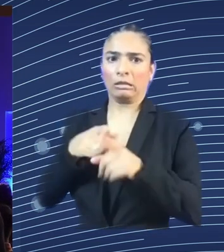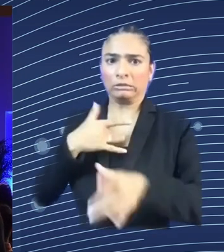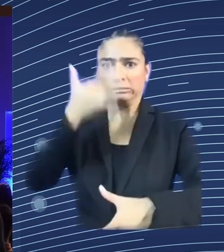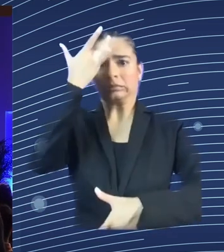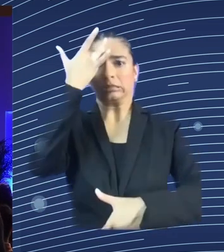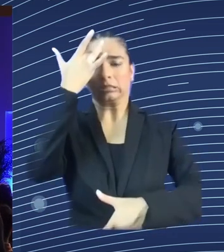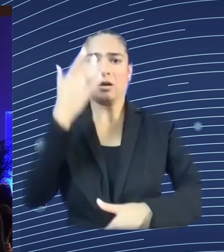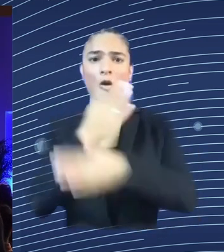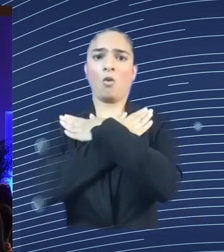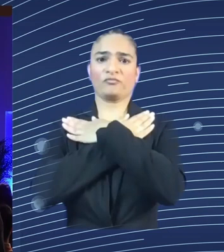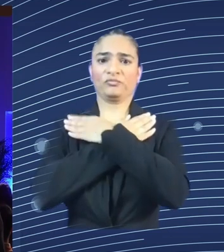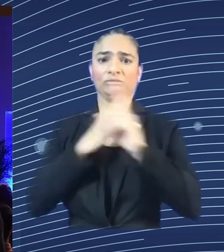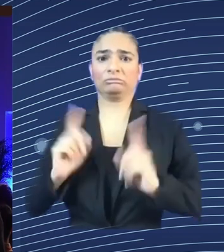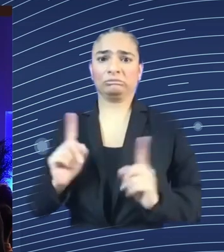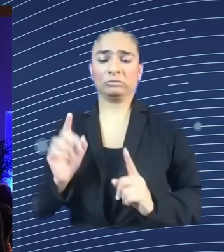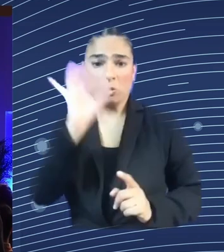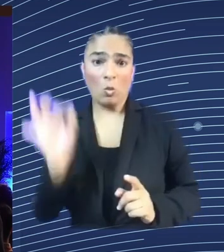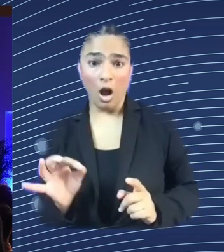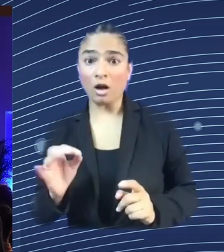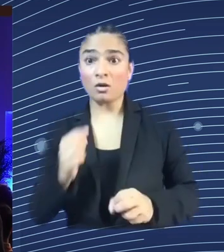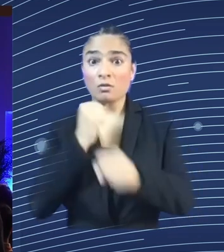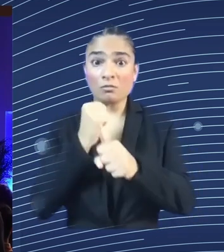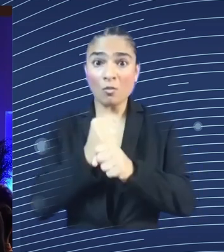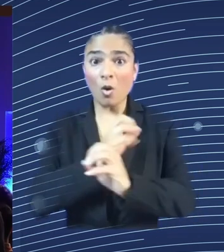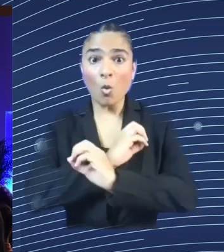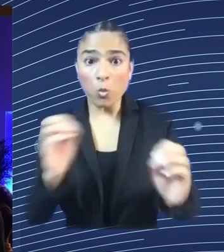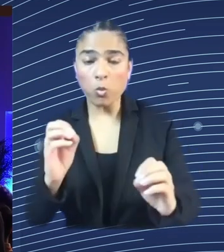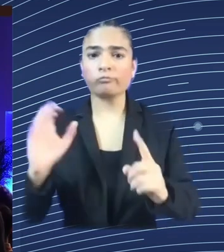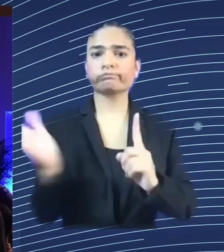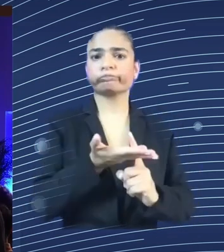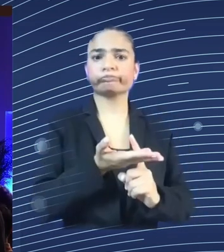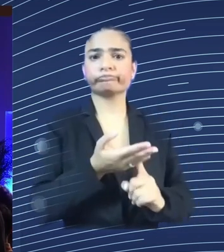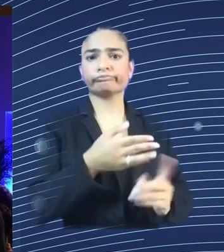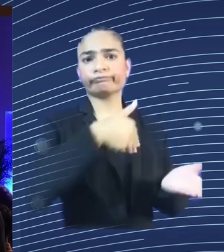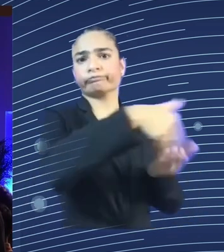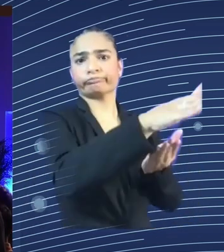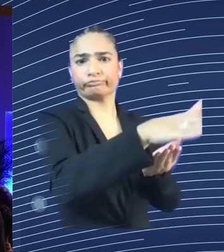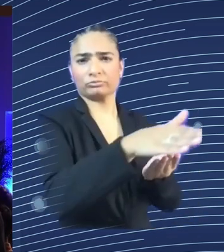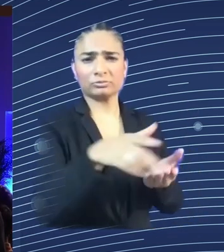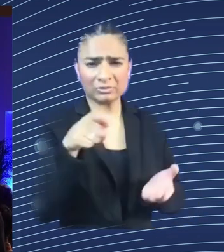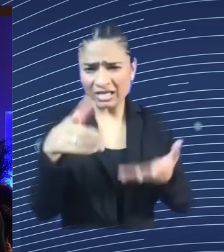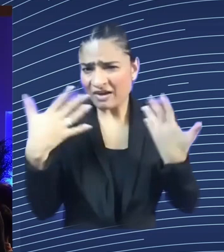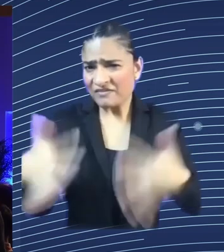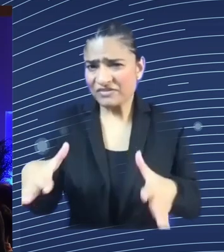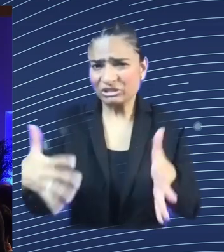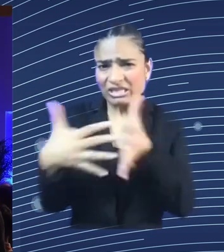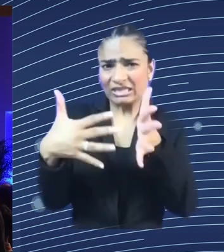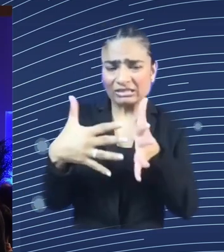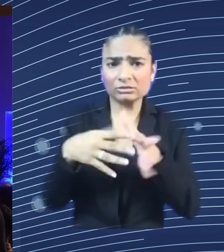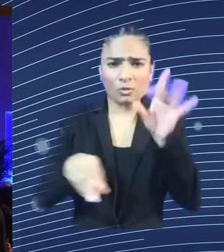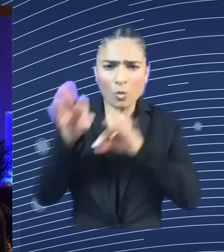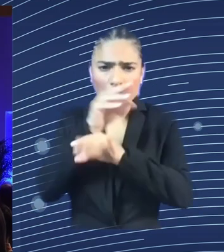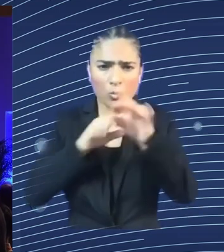did you test this this algorithm against such a situation? A question from Slido that ties right into this